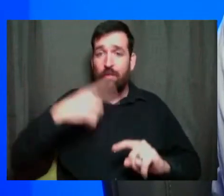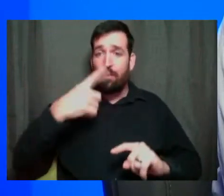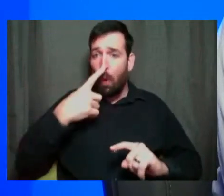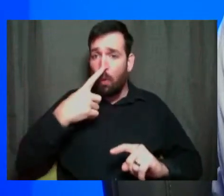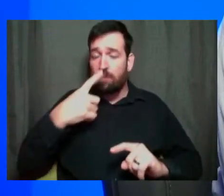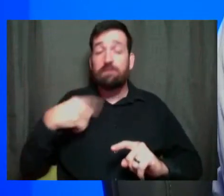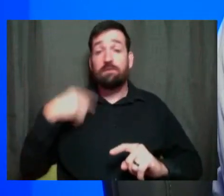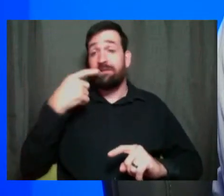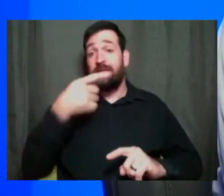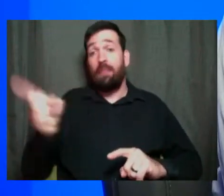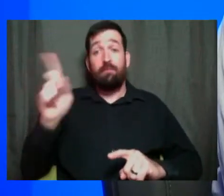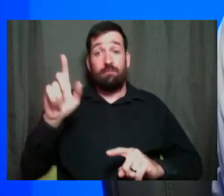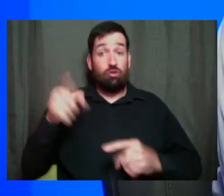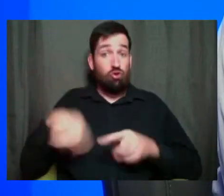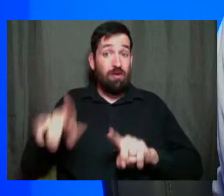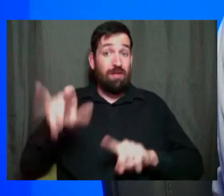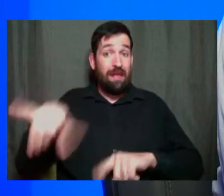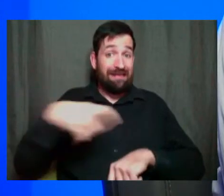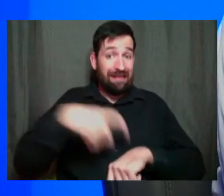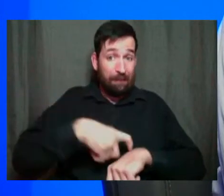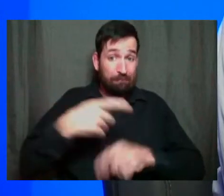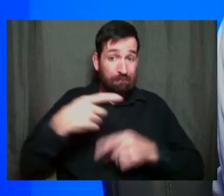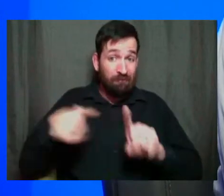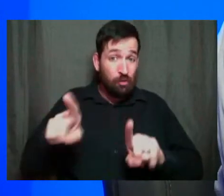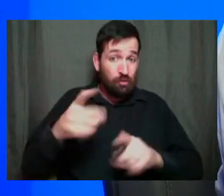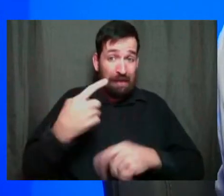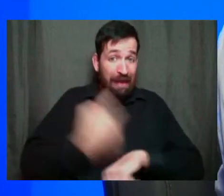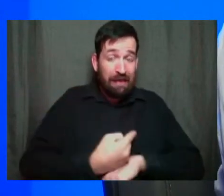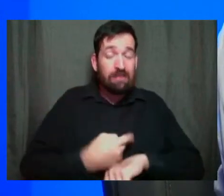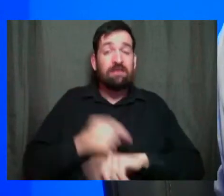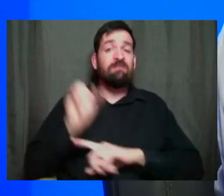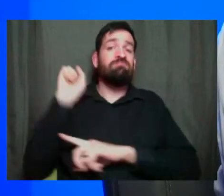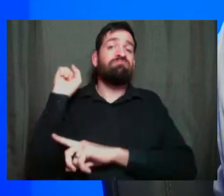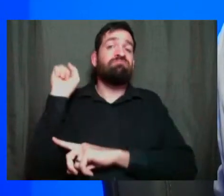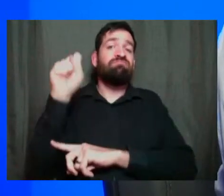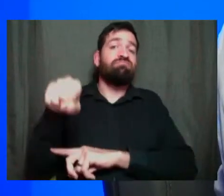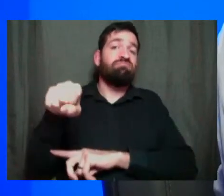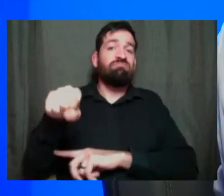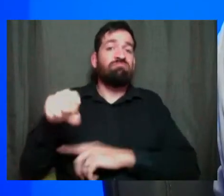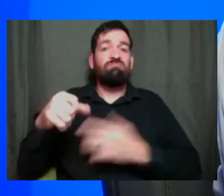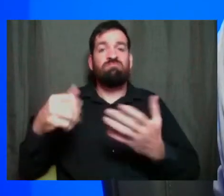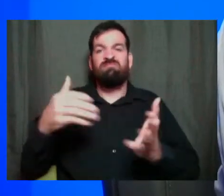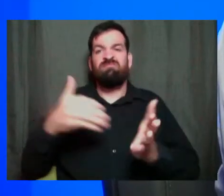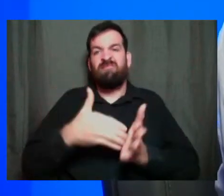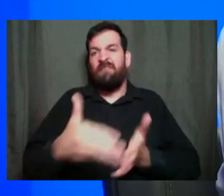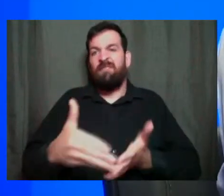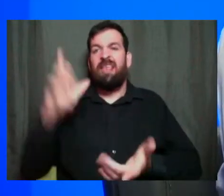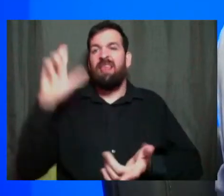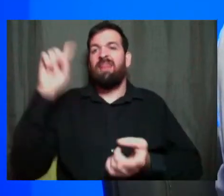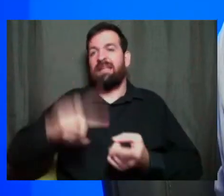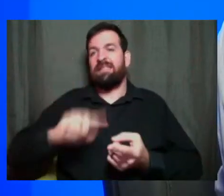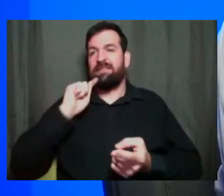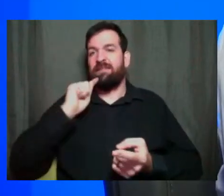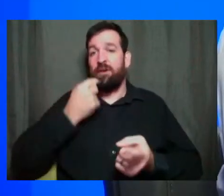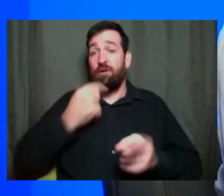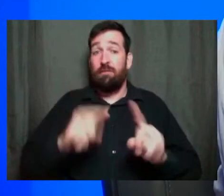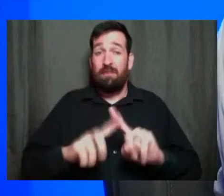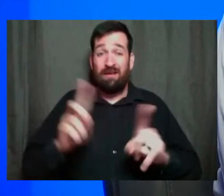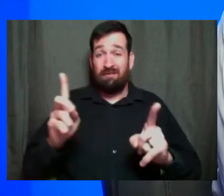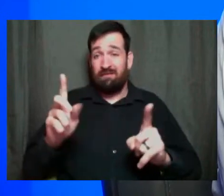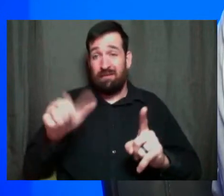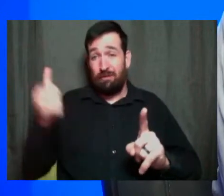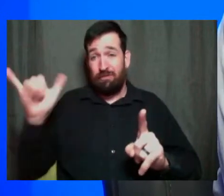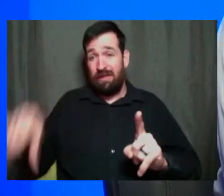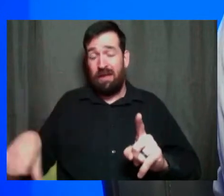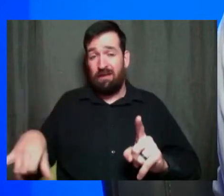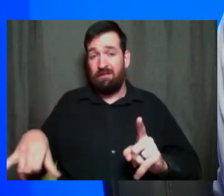those times, those few days, those weeks, elevate the head of the bed. And then quite often it's not quite as severe at that time. But outside of that, elevating the head of the